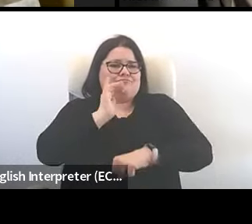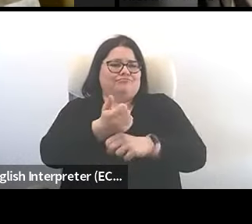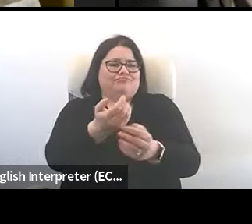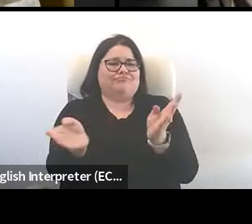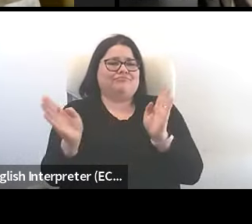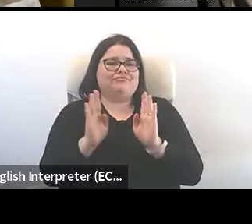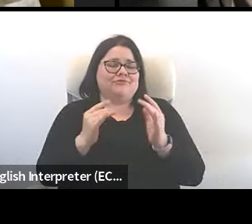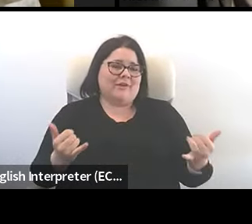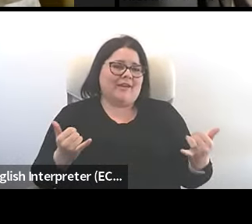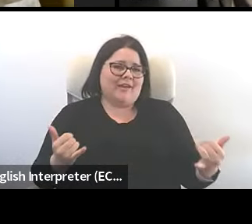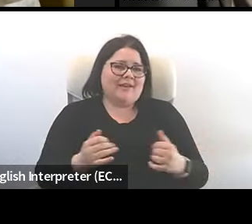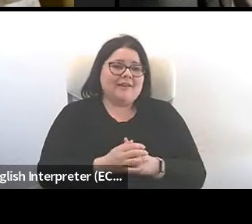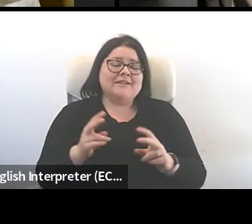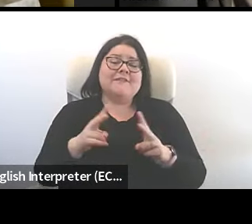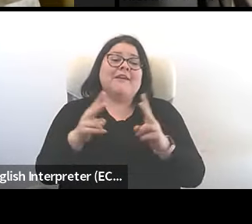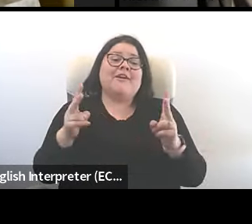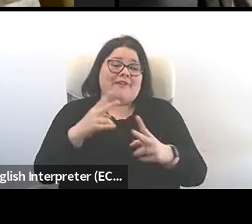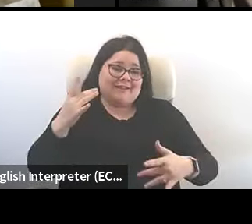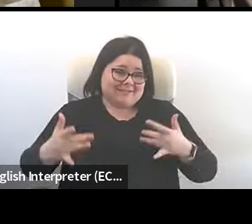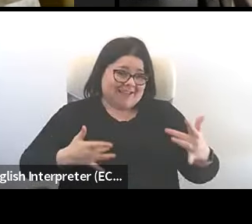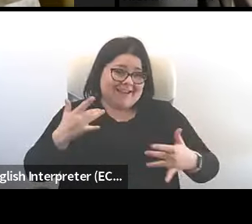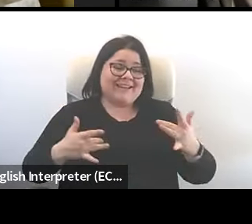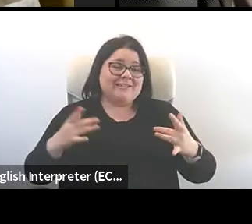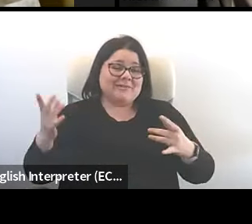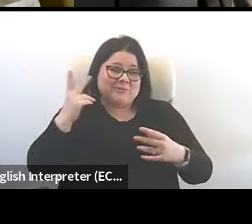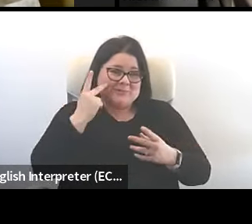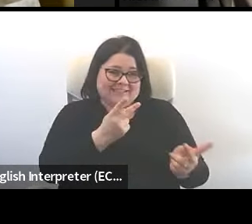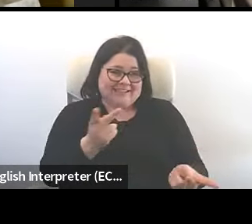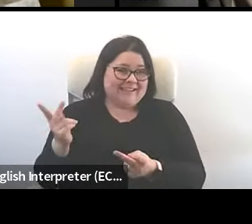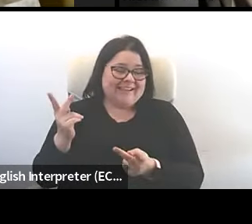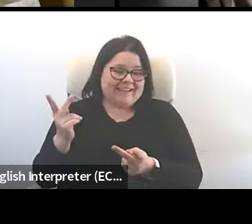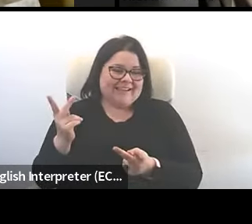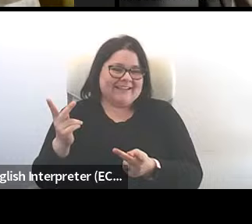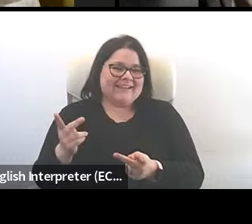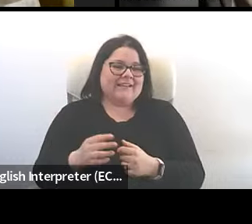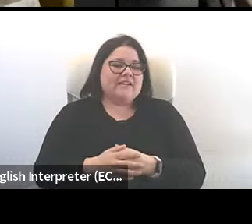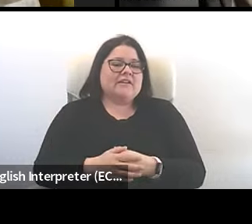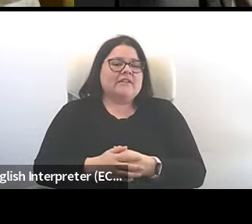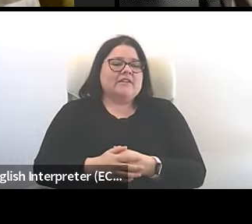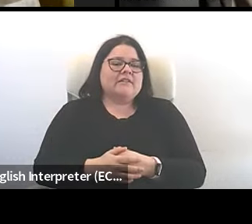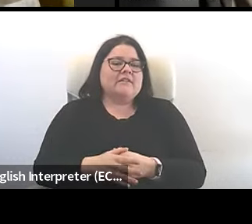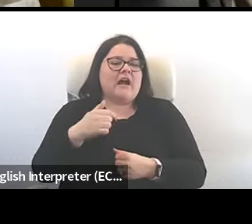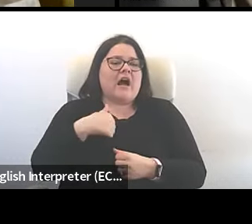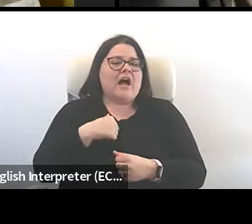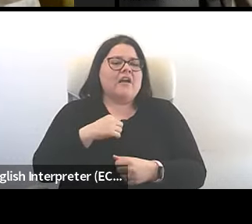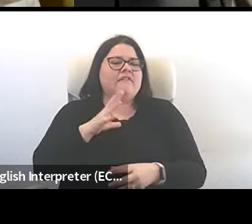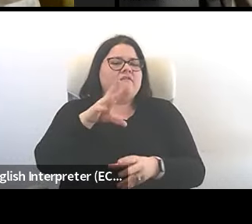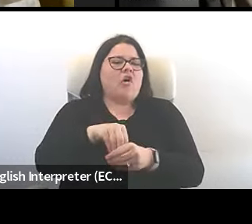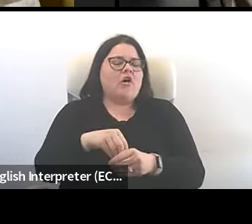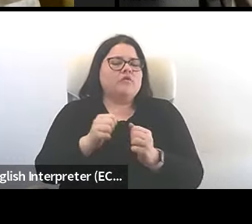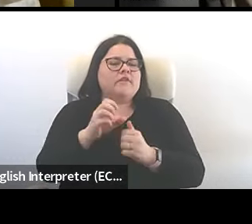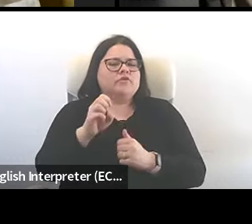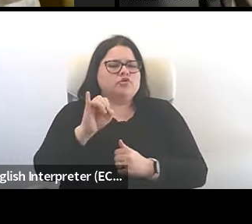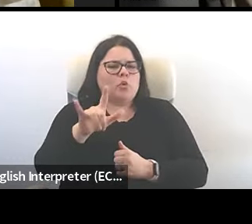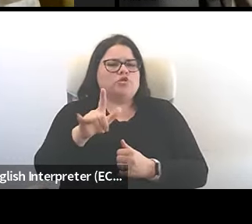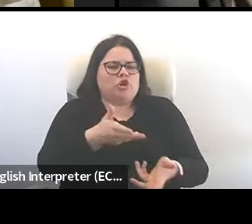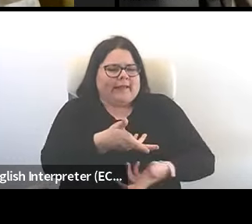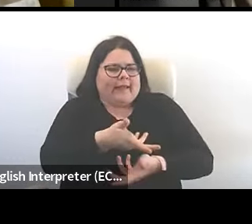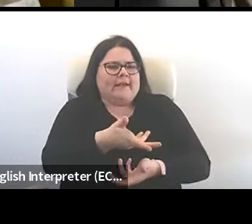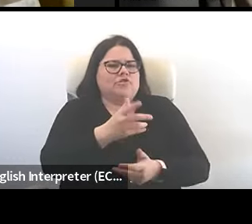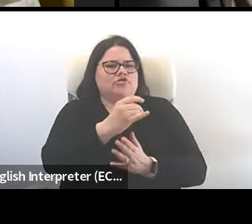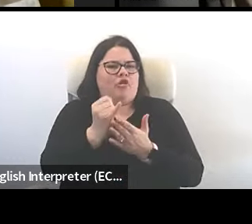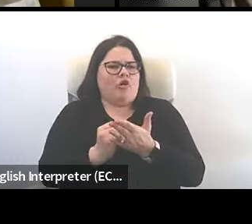extremely exciting to see. I've always been curating socially engaged art, and that art is